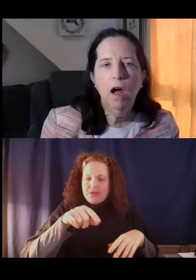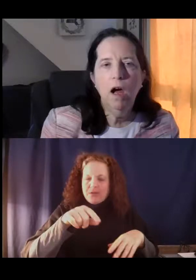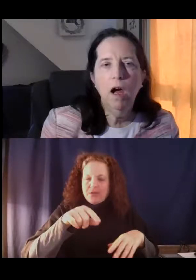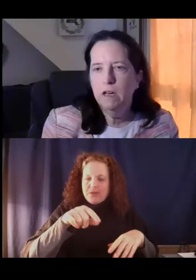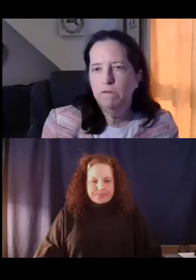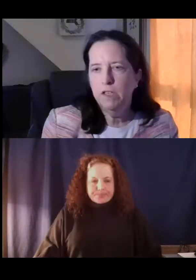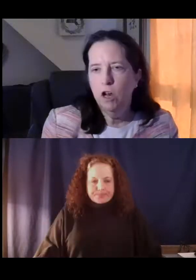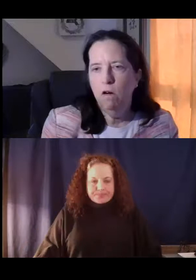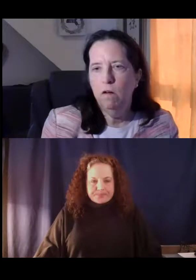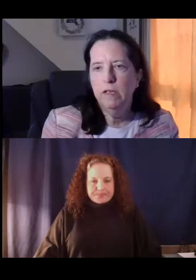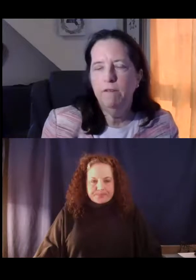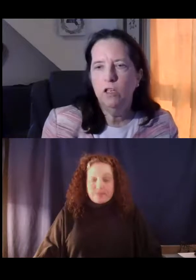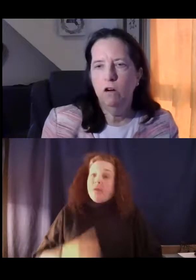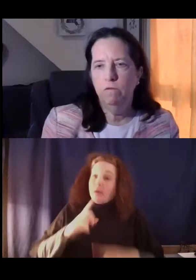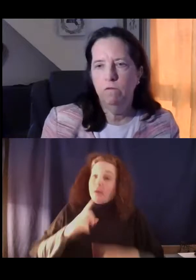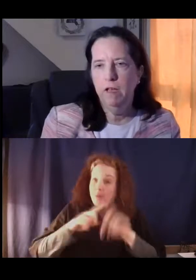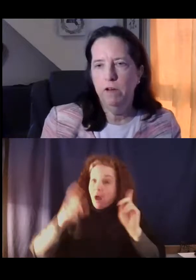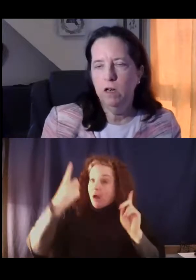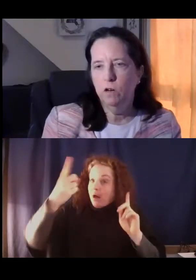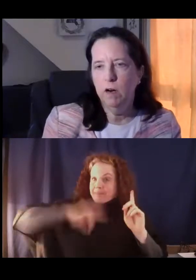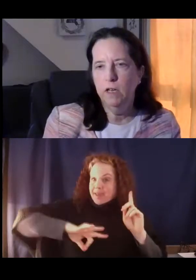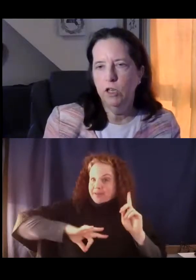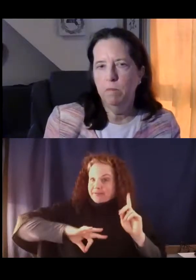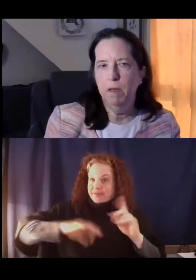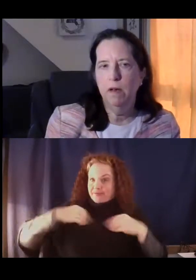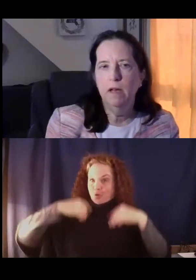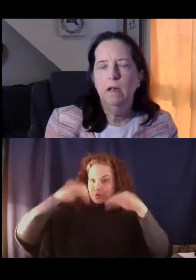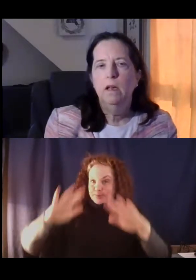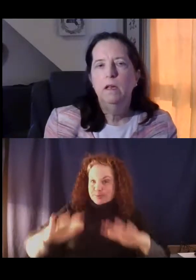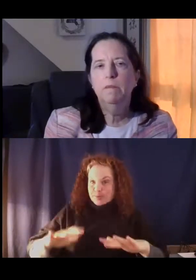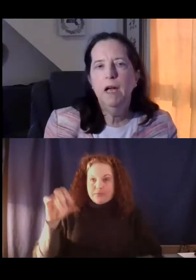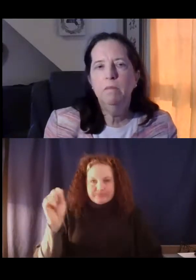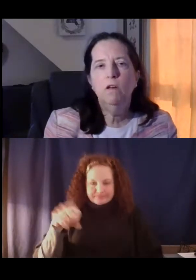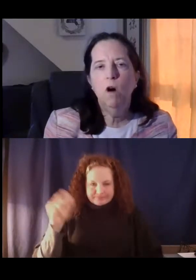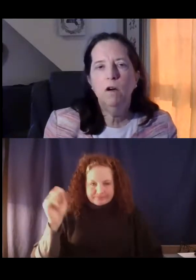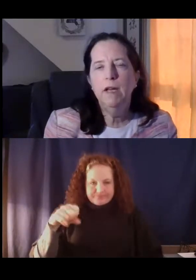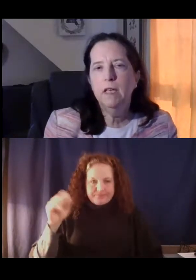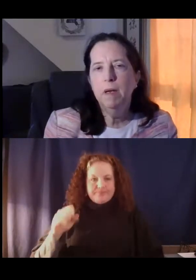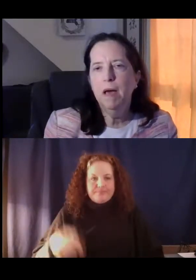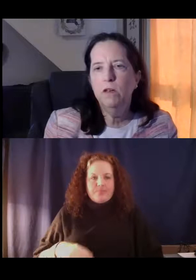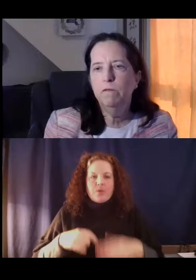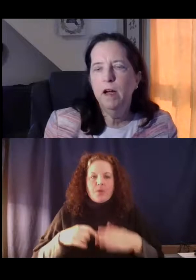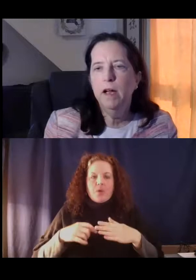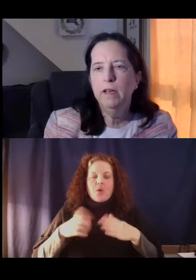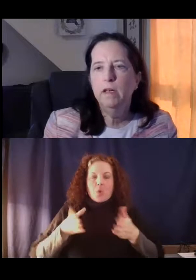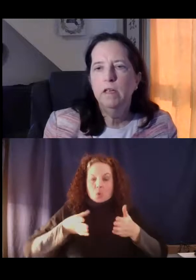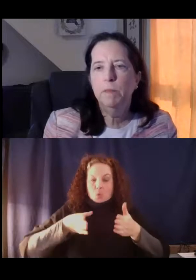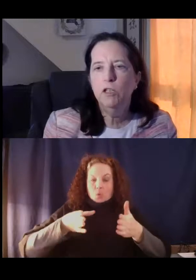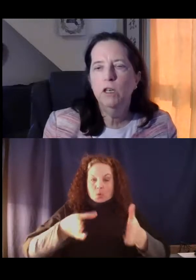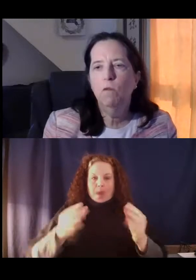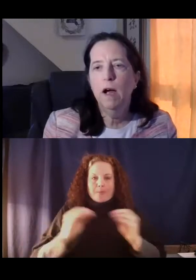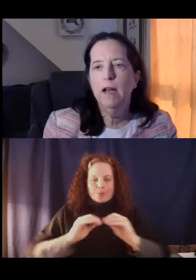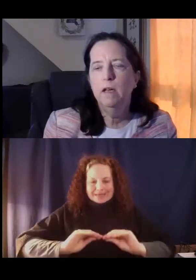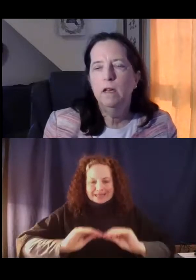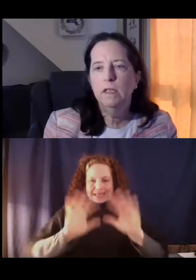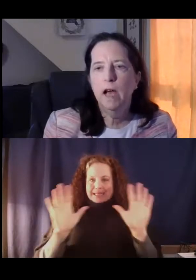there are benefits of snow, is having snow in regards to orientation and mobility. Sometimes the walkways can be better defined, especially